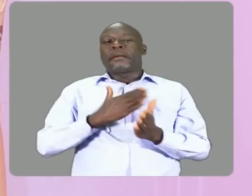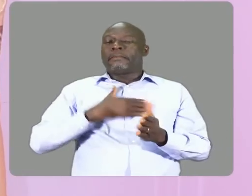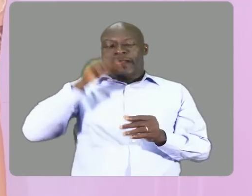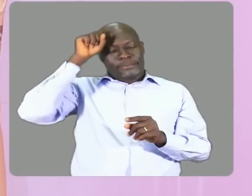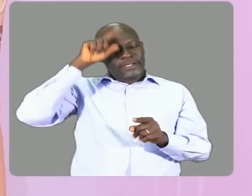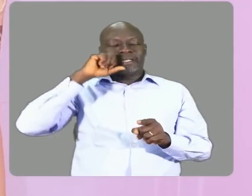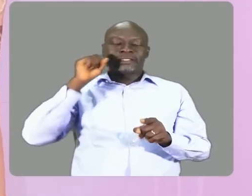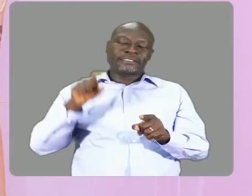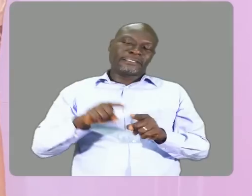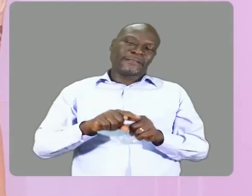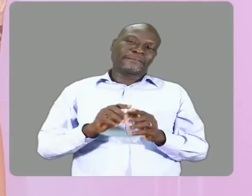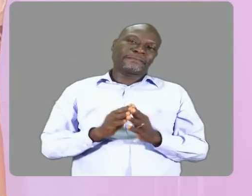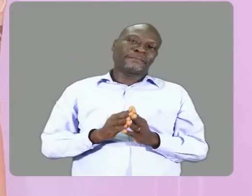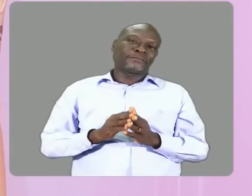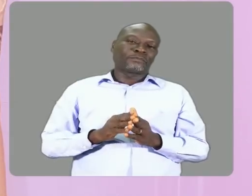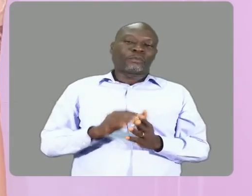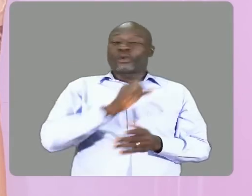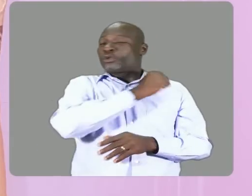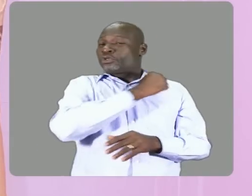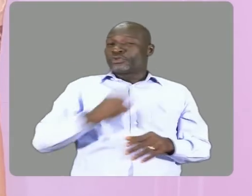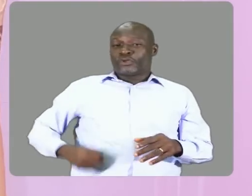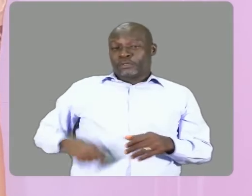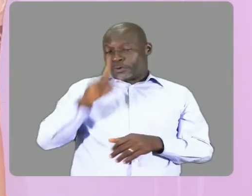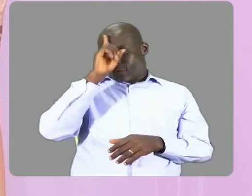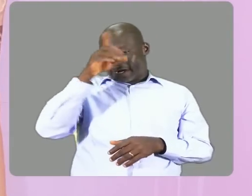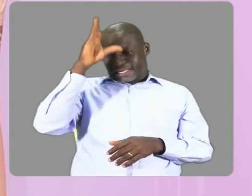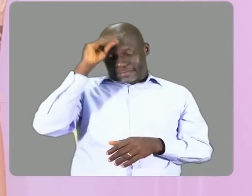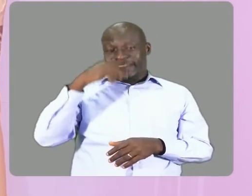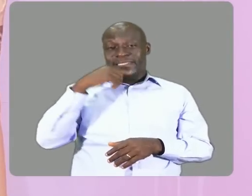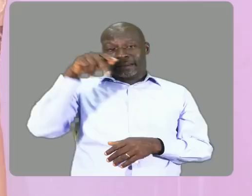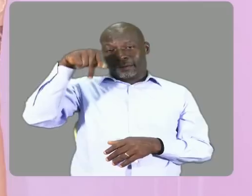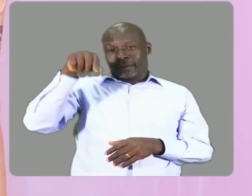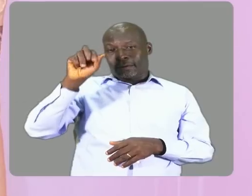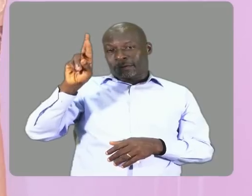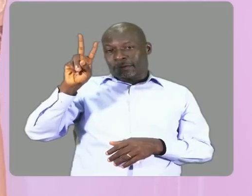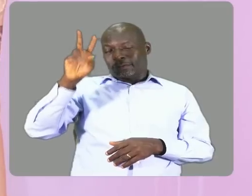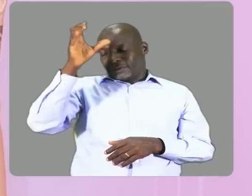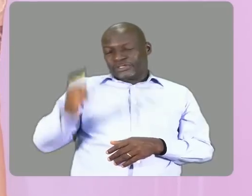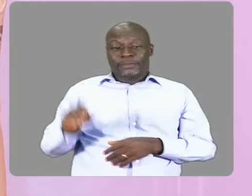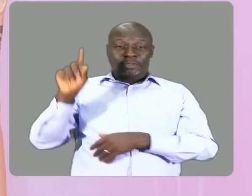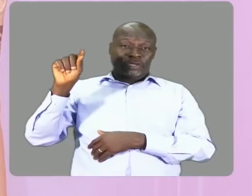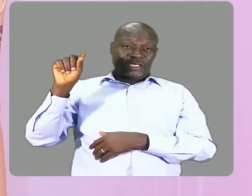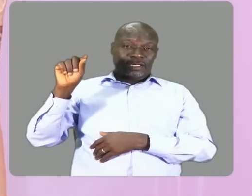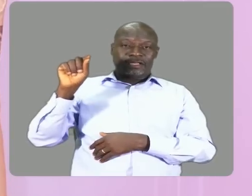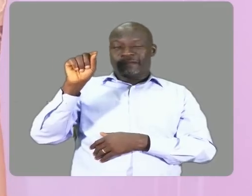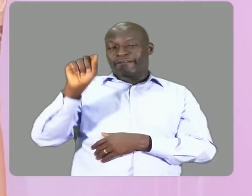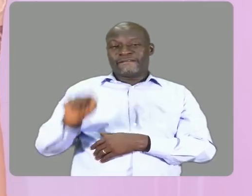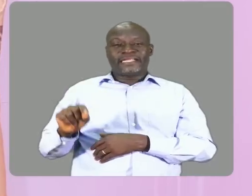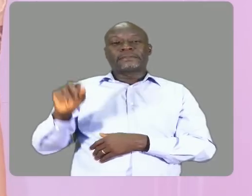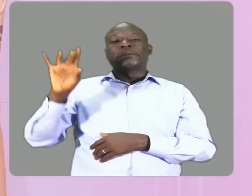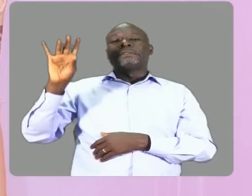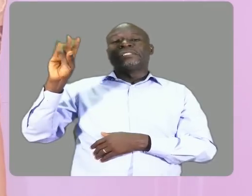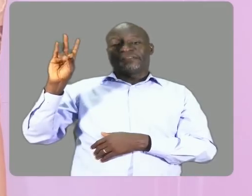Odafofa. Tie Solomon onyansafo no. Proverbs chapter 20 and verse